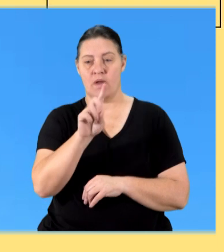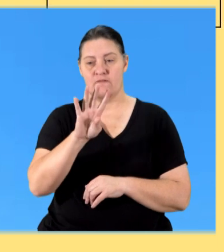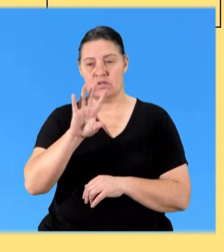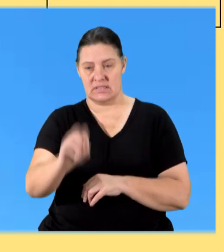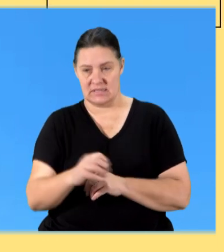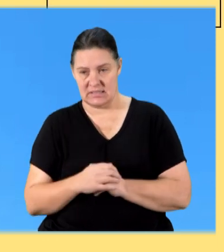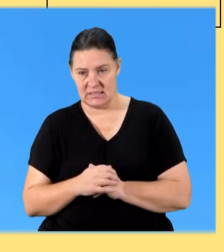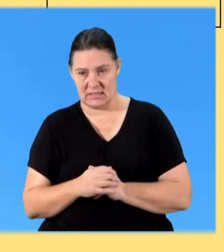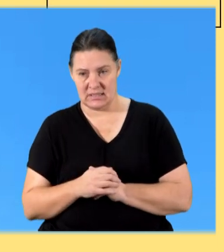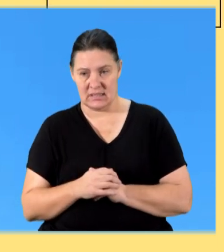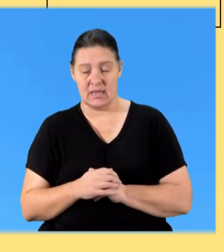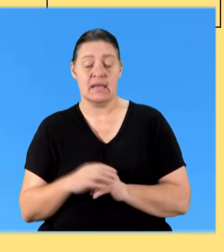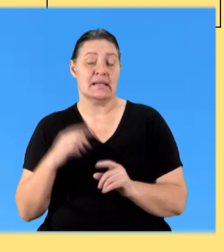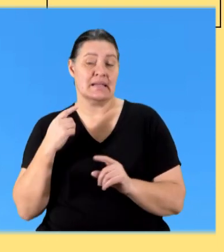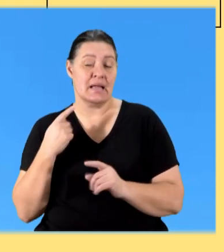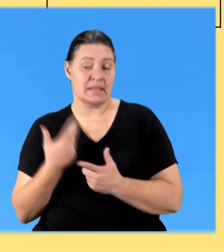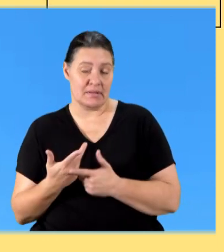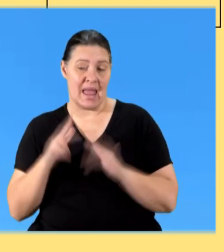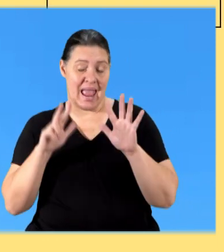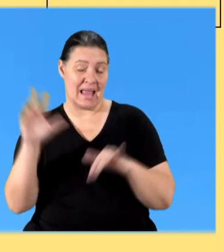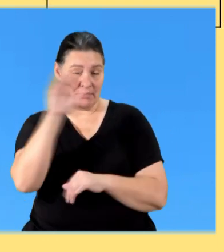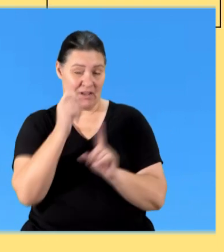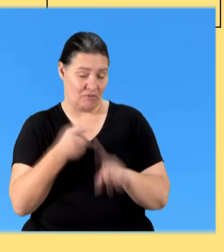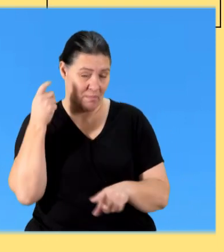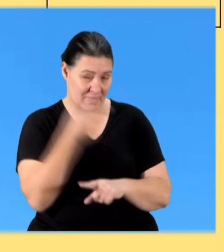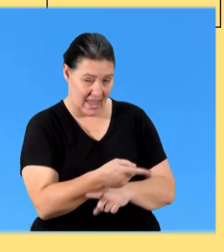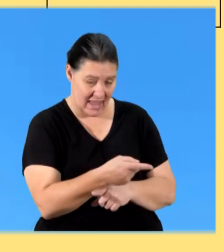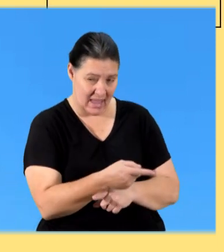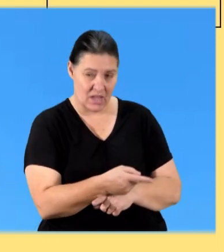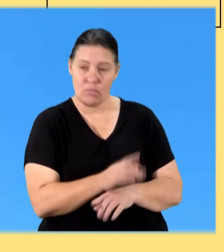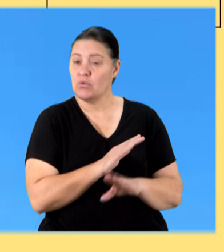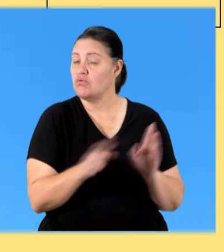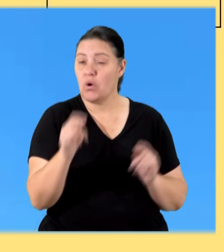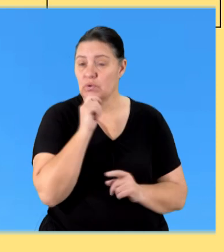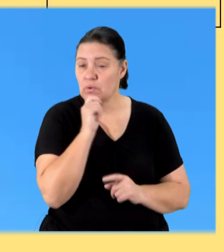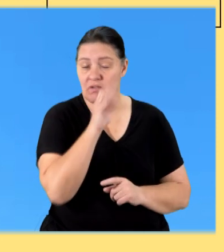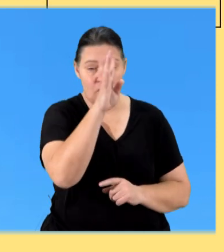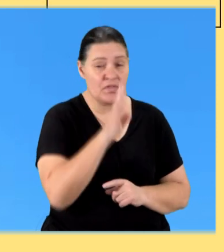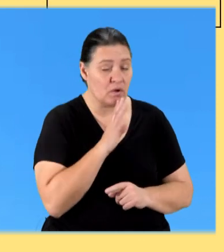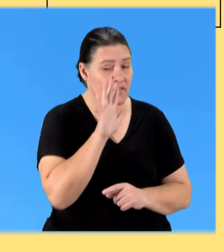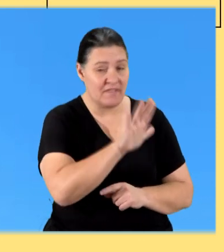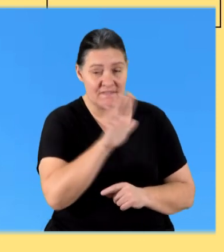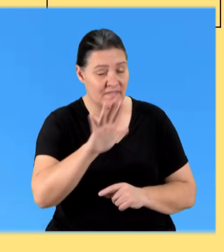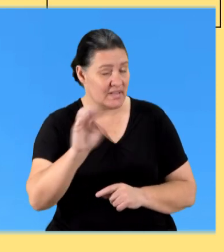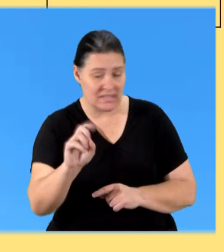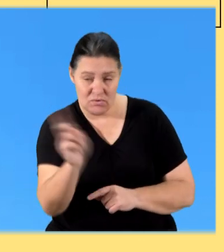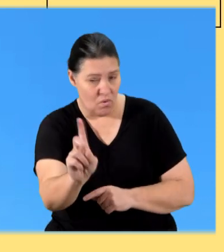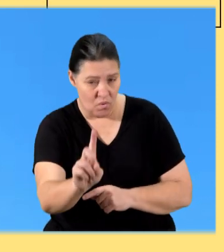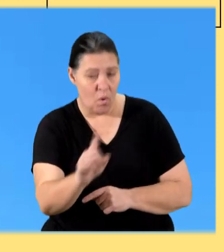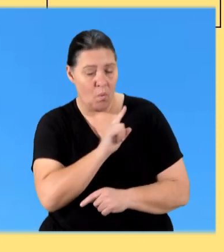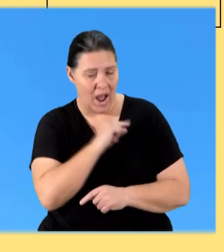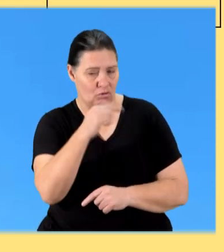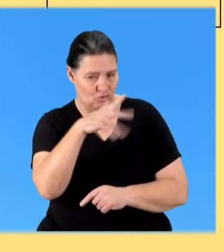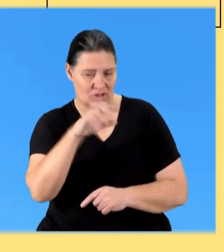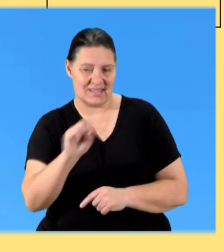3,140. Then we get 8% of that. You must not use the 4,550 because that is the